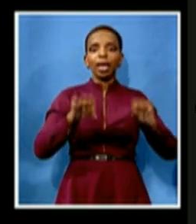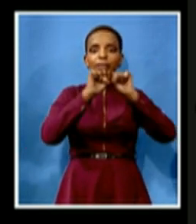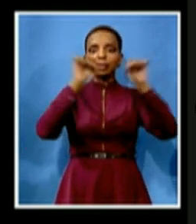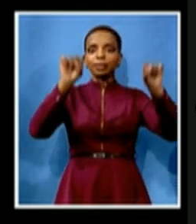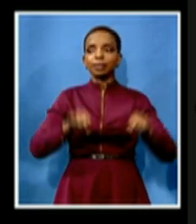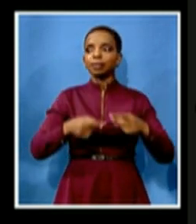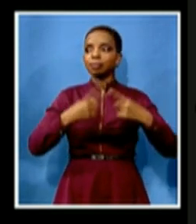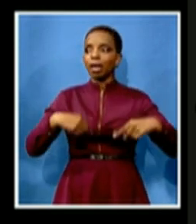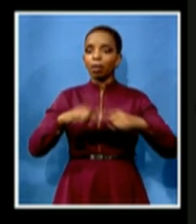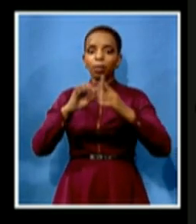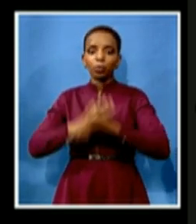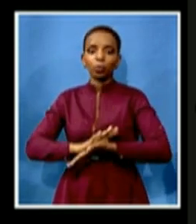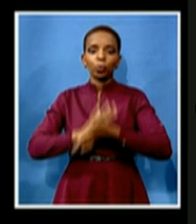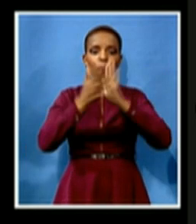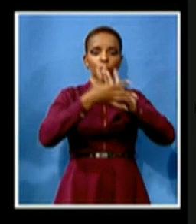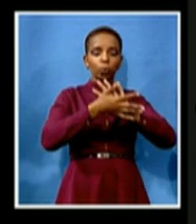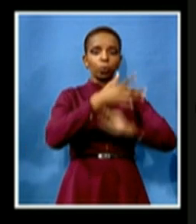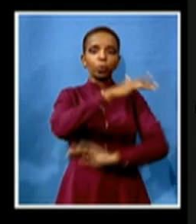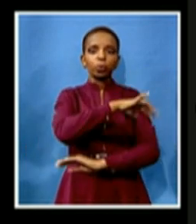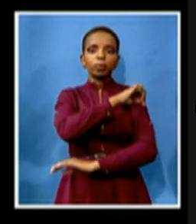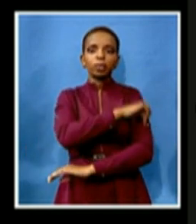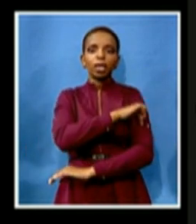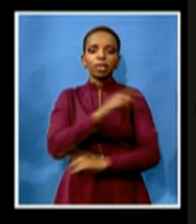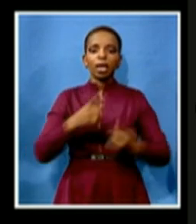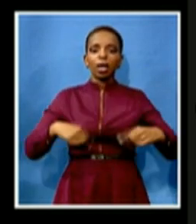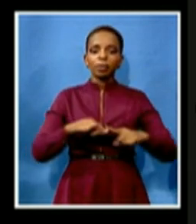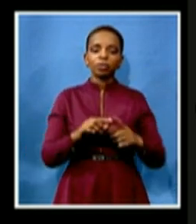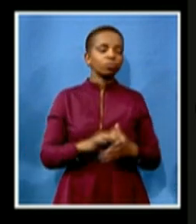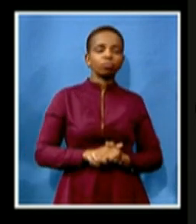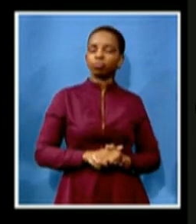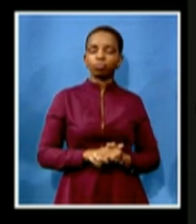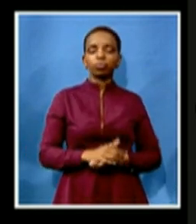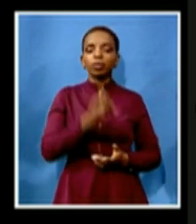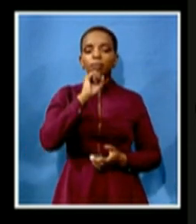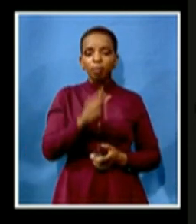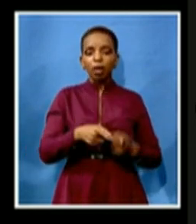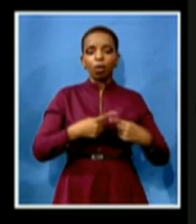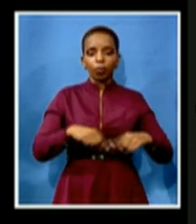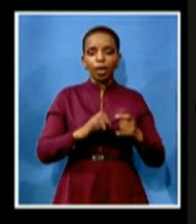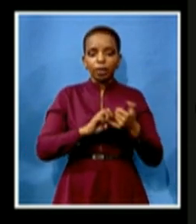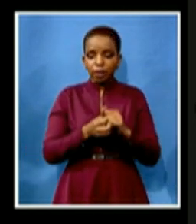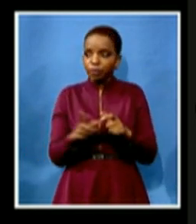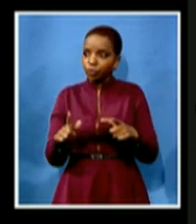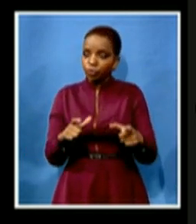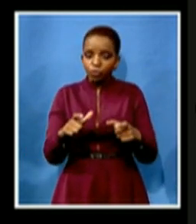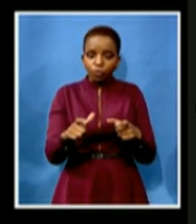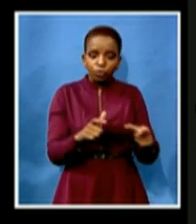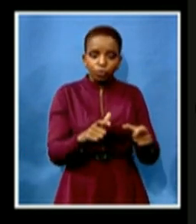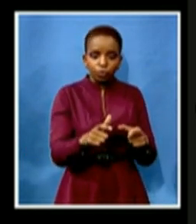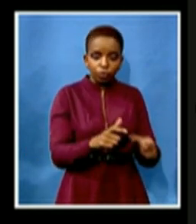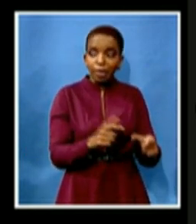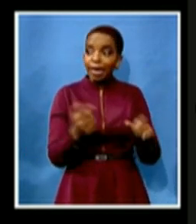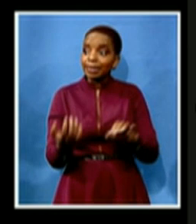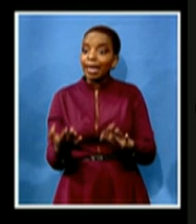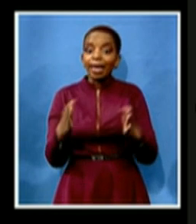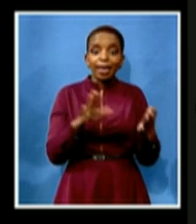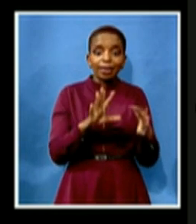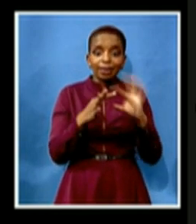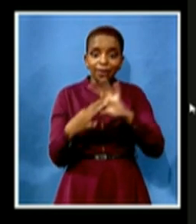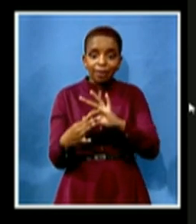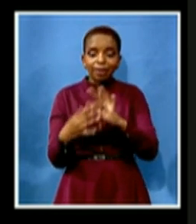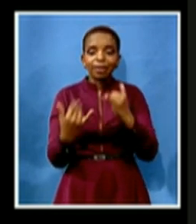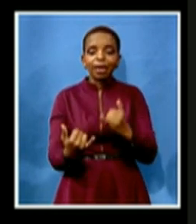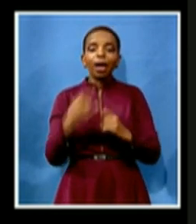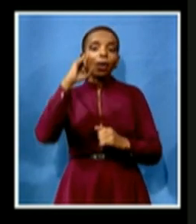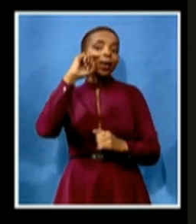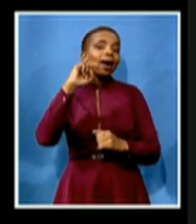We have the area of deaths by age right now. We've been actually asking for even more analysis just to